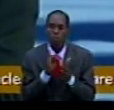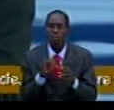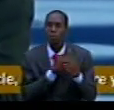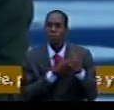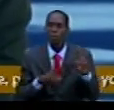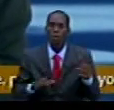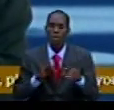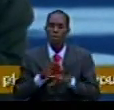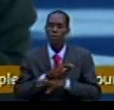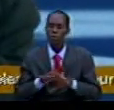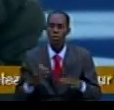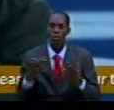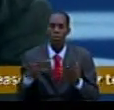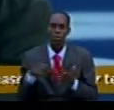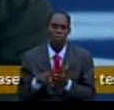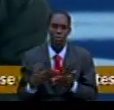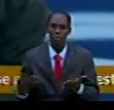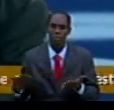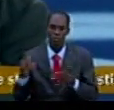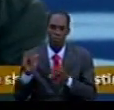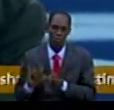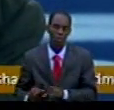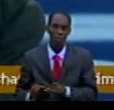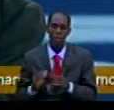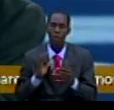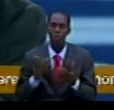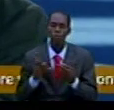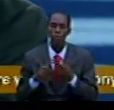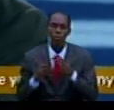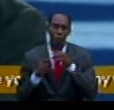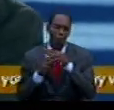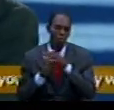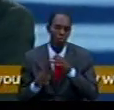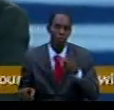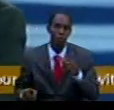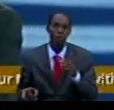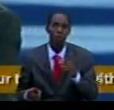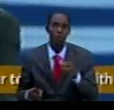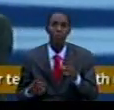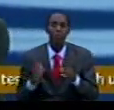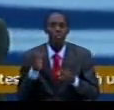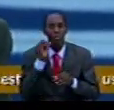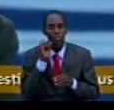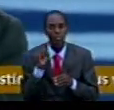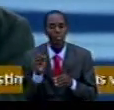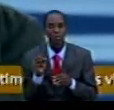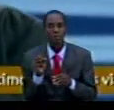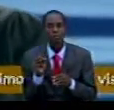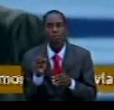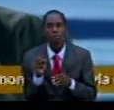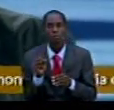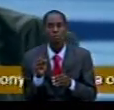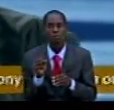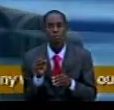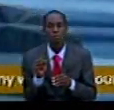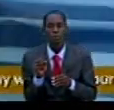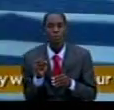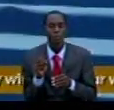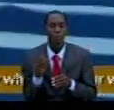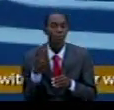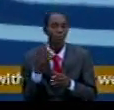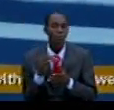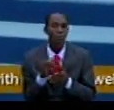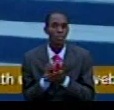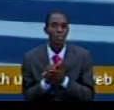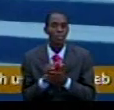to disappear. Since this program started, I wanted to come, but I couldn't because of some financial constraints. But I said, God, this is the last day. I